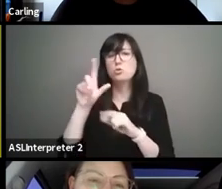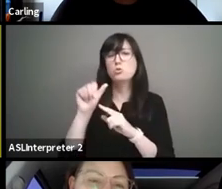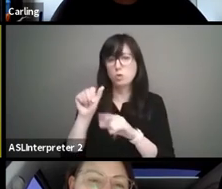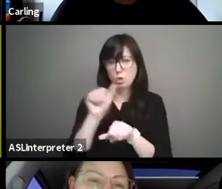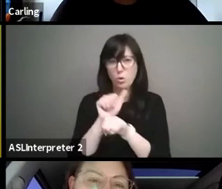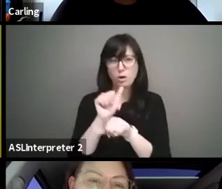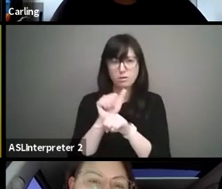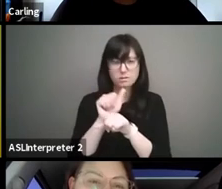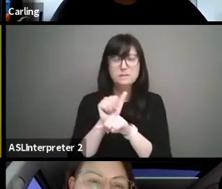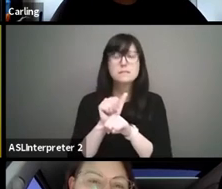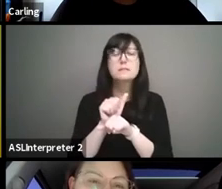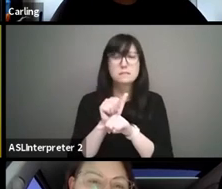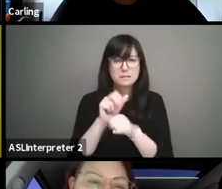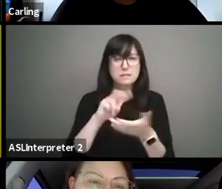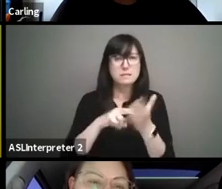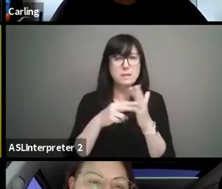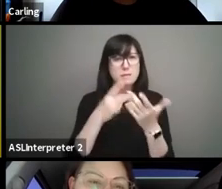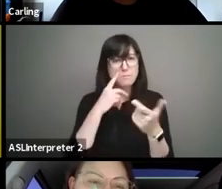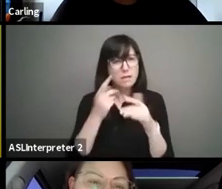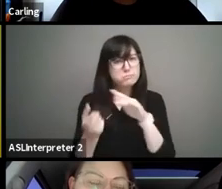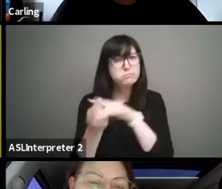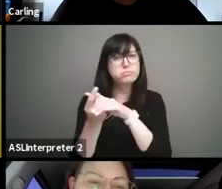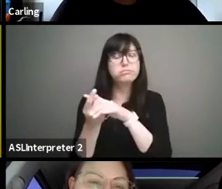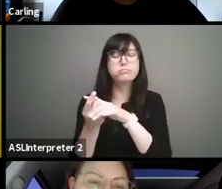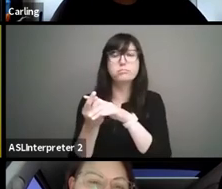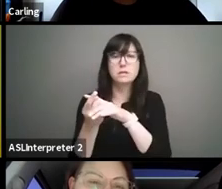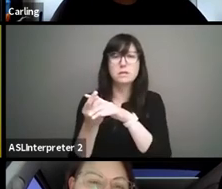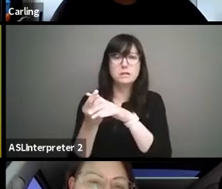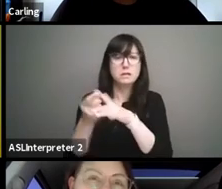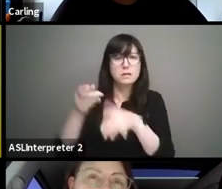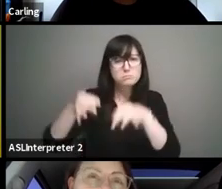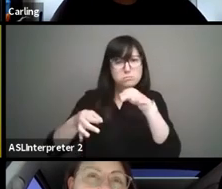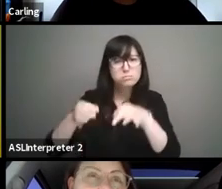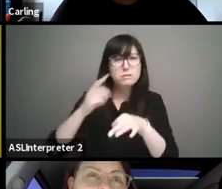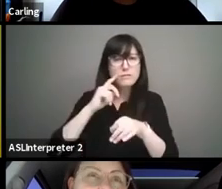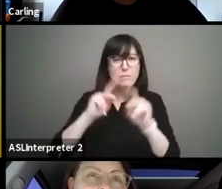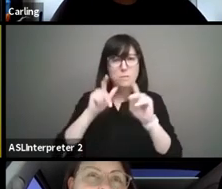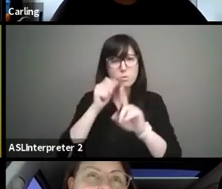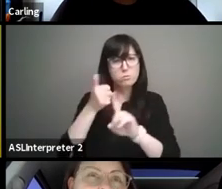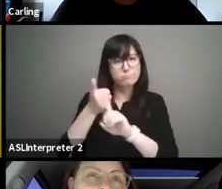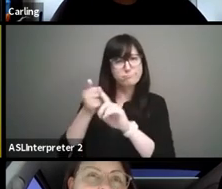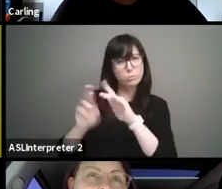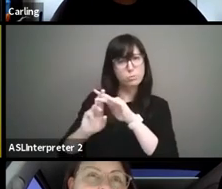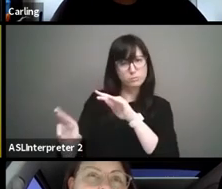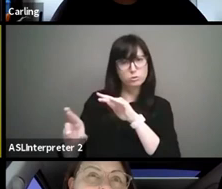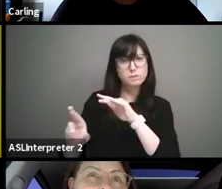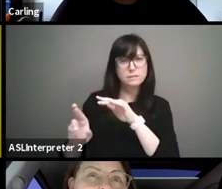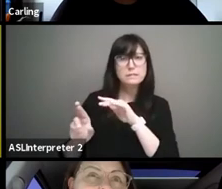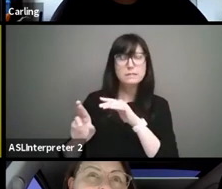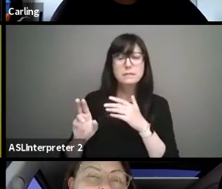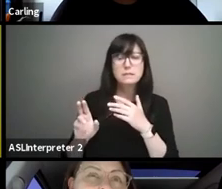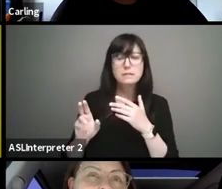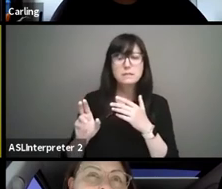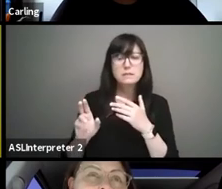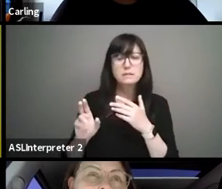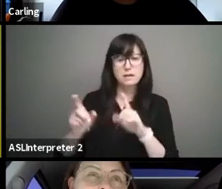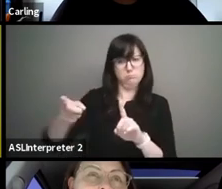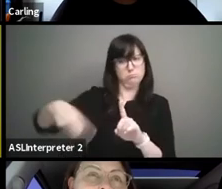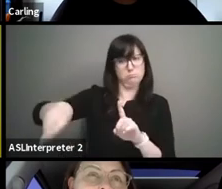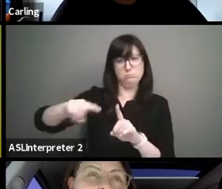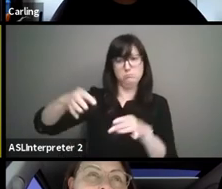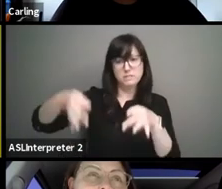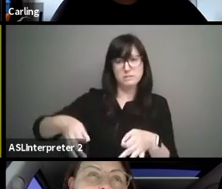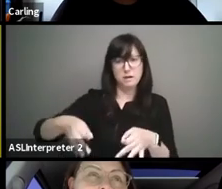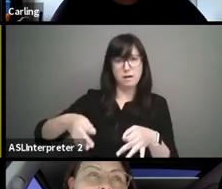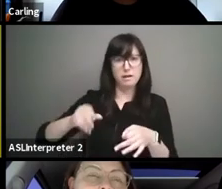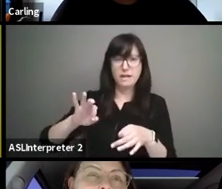you attend hearings for refugee claimants and really hold the folks really deciding whether or not